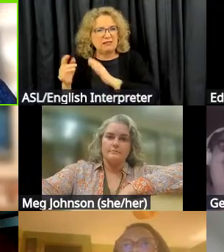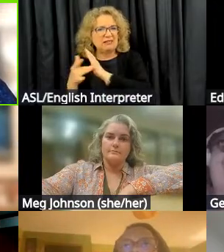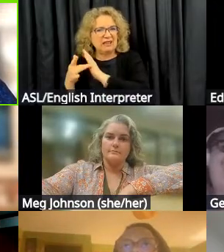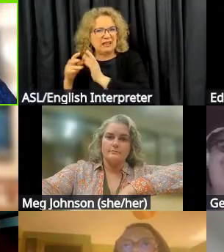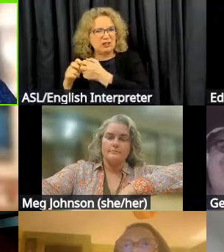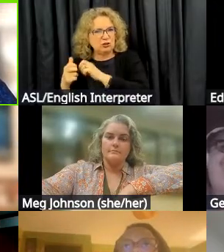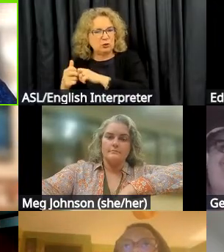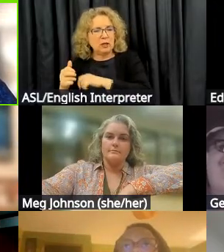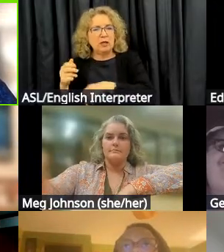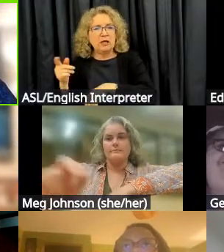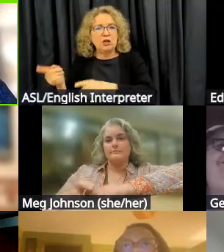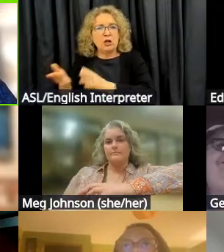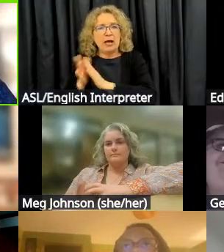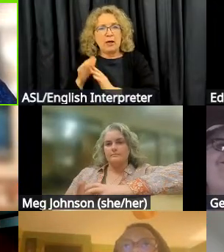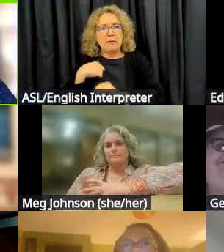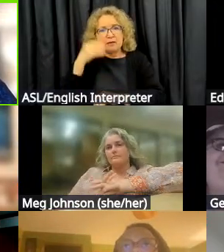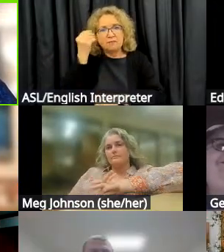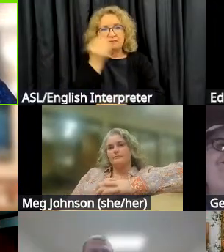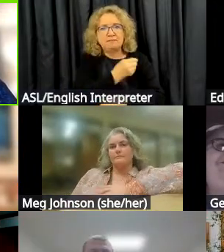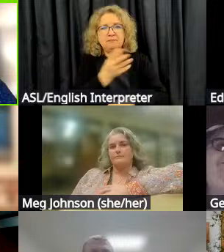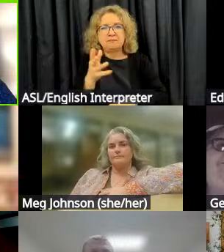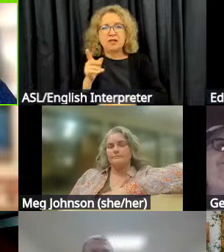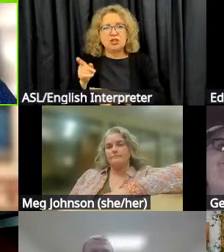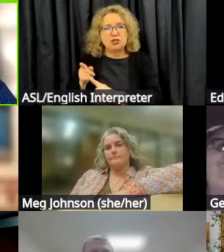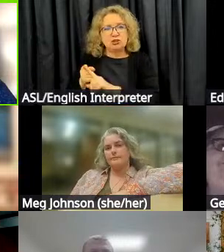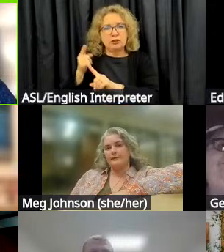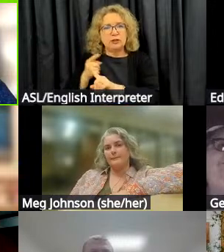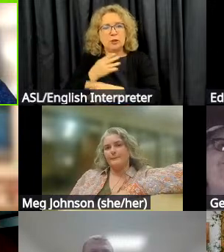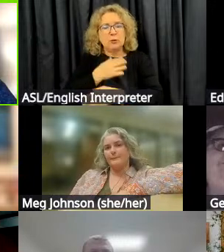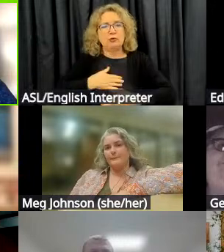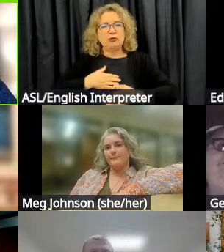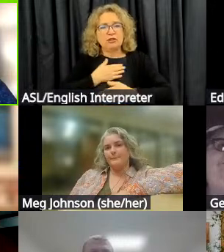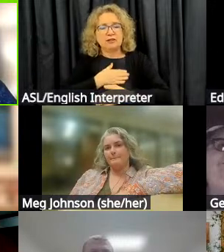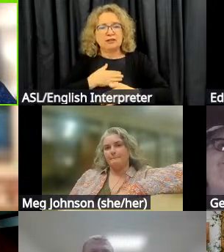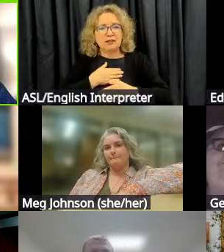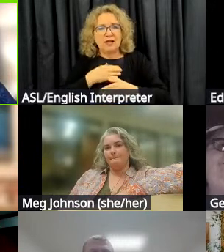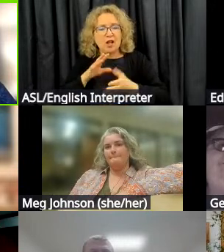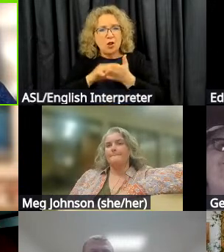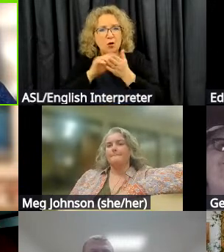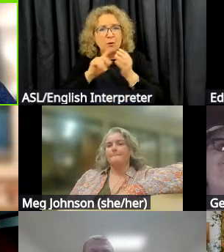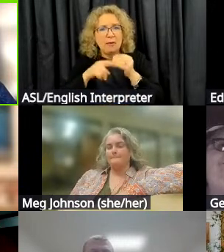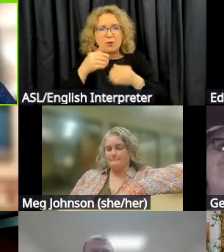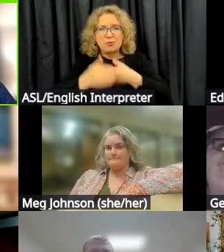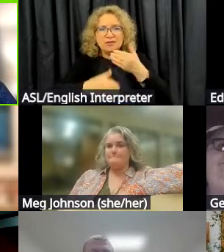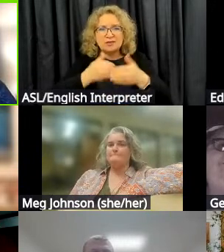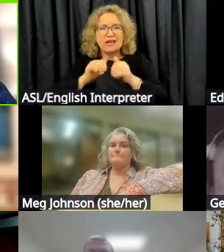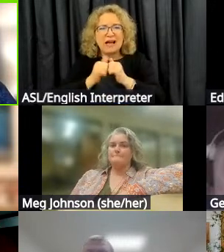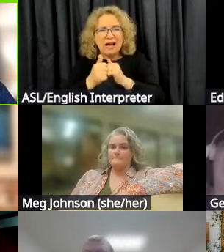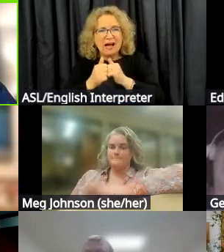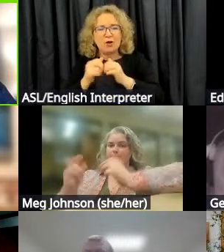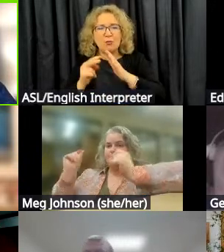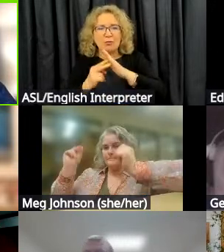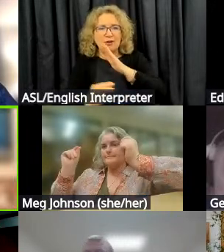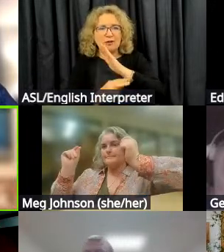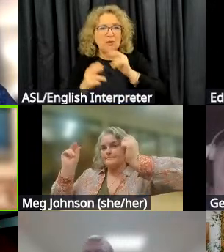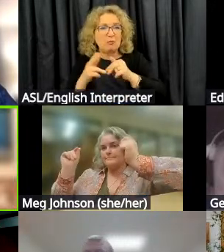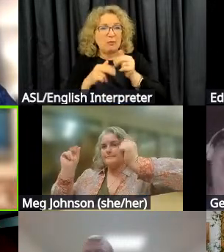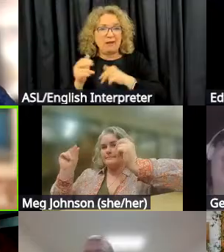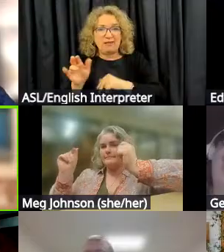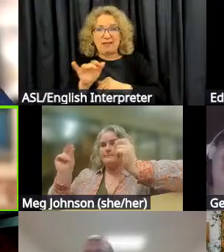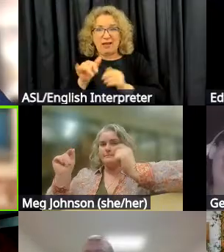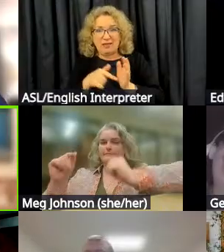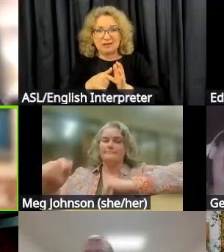she really appreciated the ability to learn about the process of building a bridge like this. And thank you to all of you.